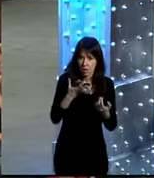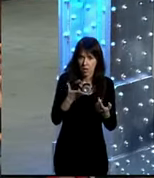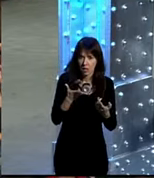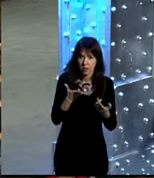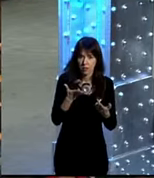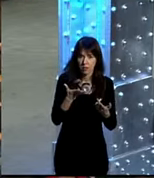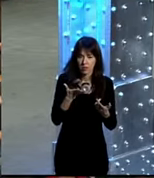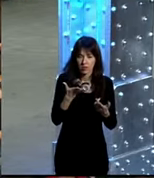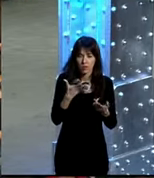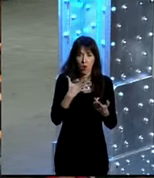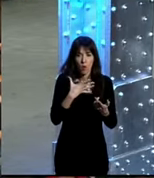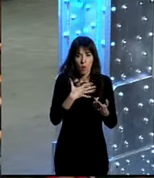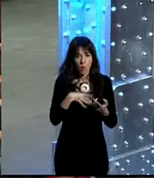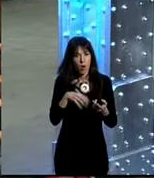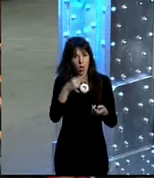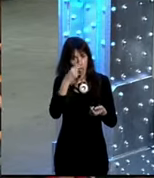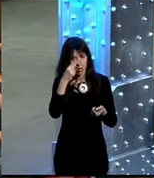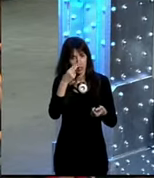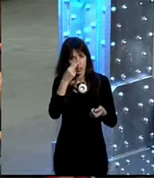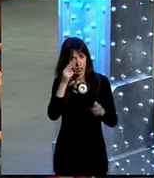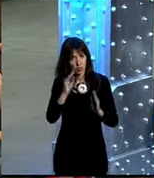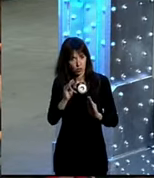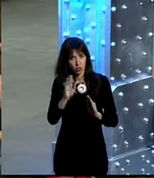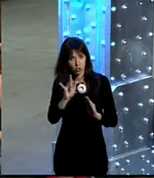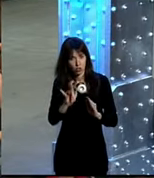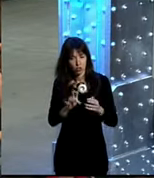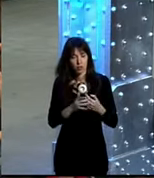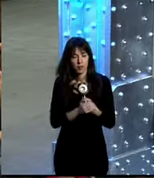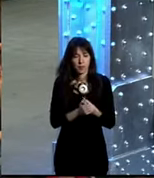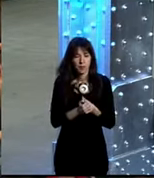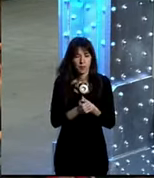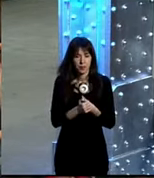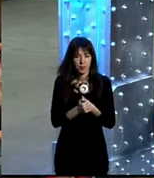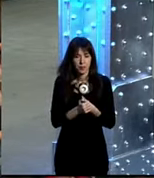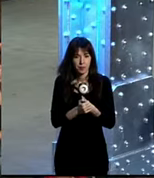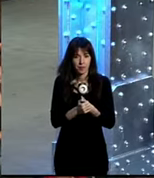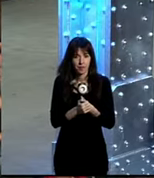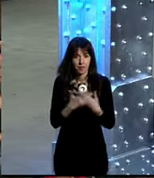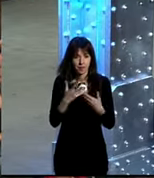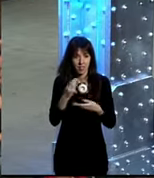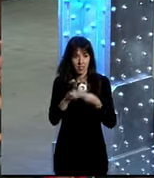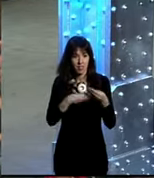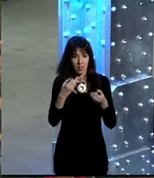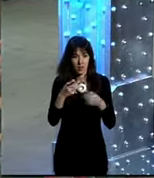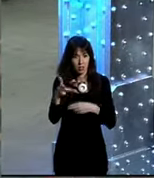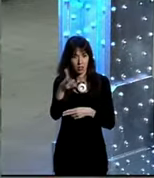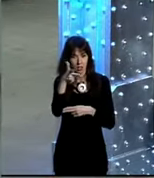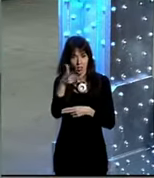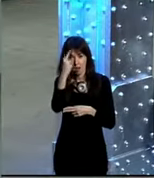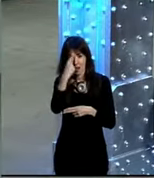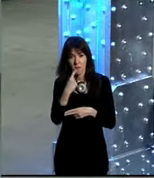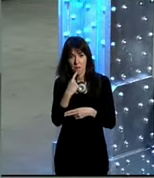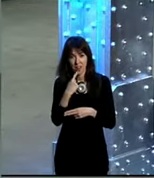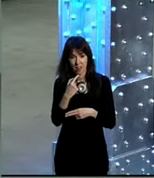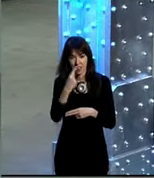be associated with it. So we had good footage of him high-fiving our energy ambassador visiting India,